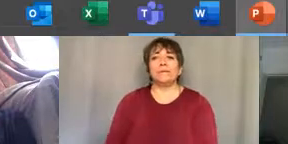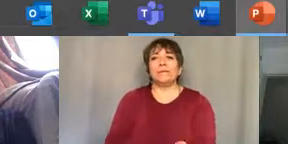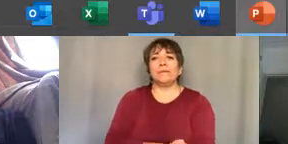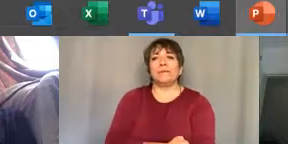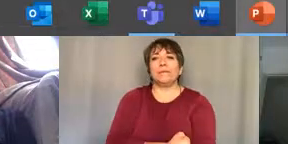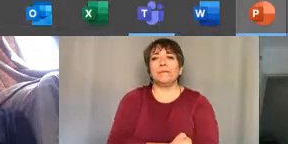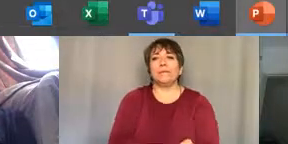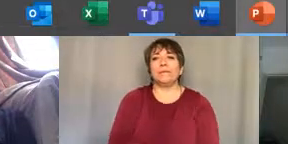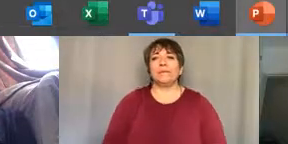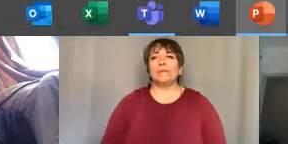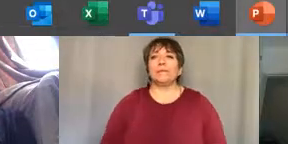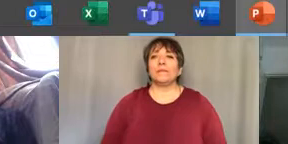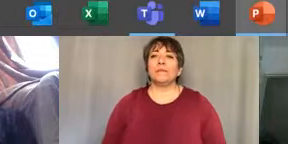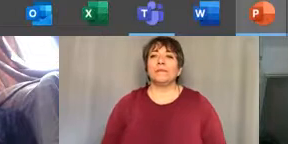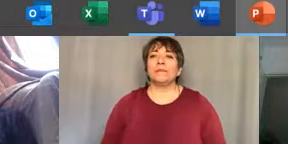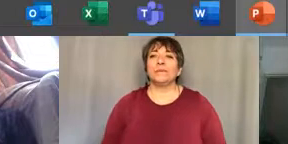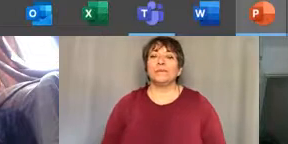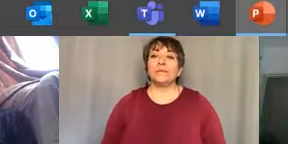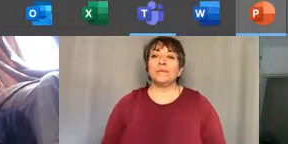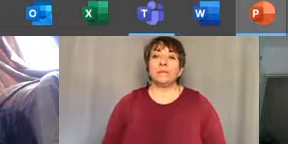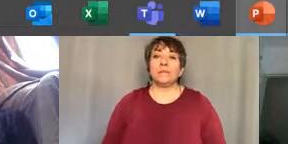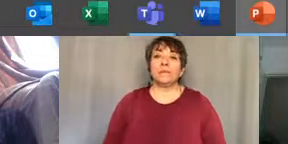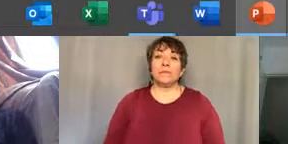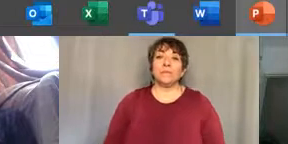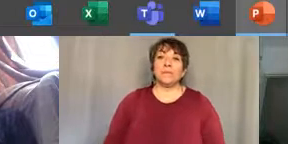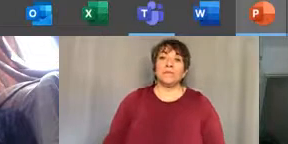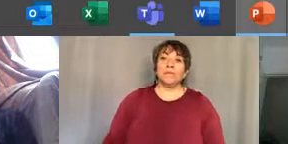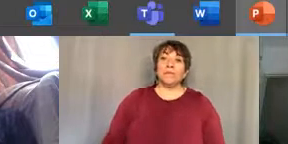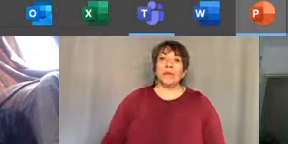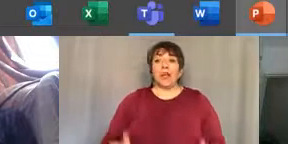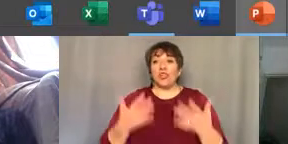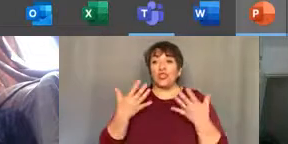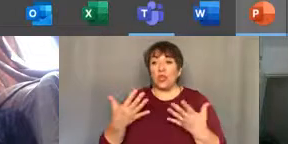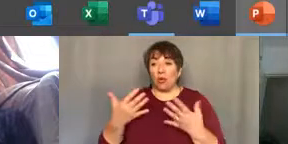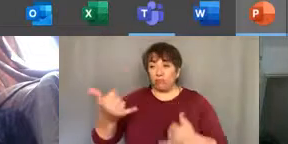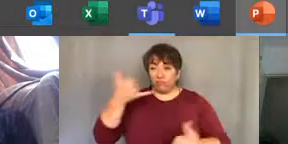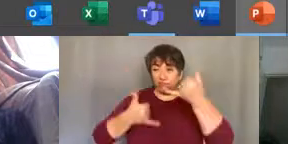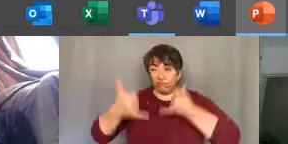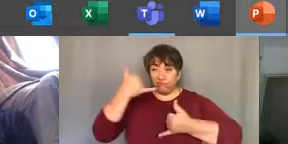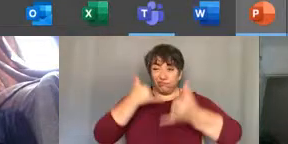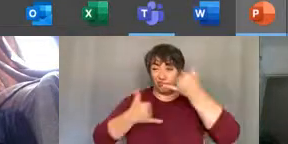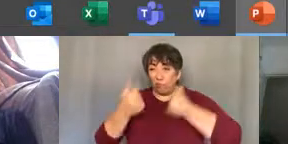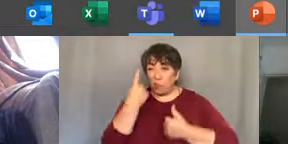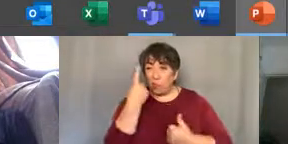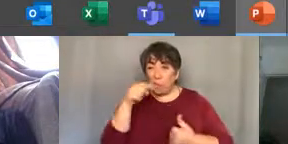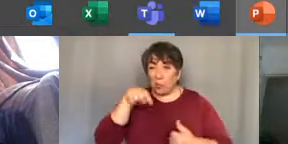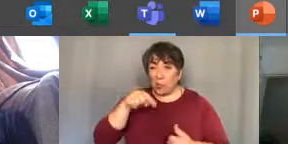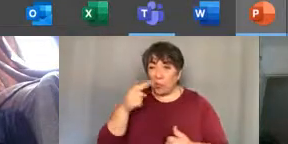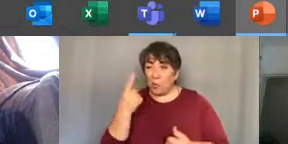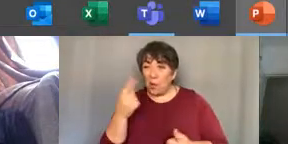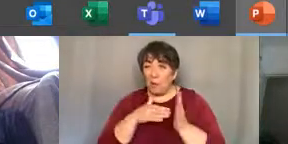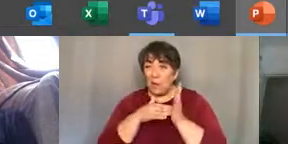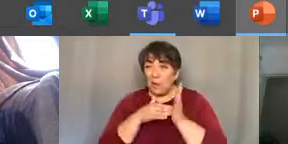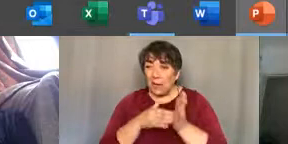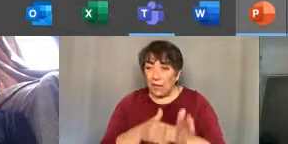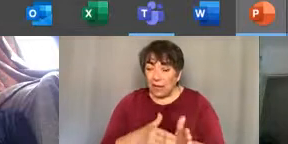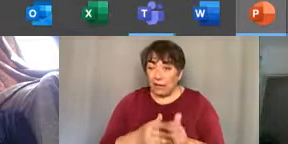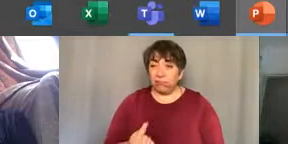So obviously 1.1 million calls handled throughout the year, which, as it states there, 95% increase